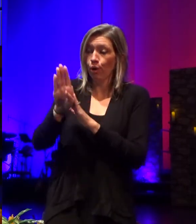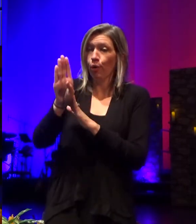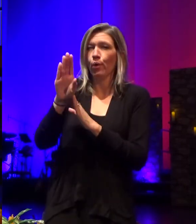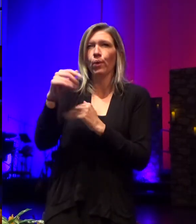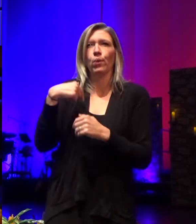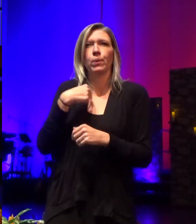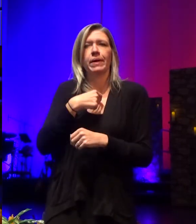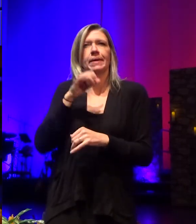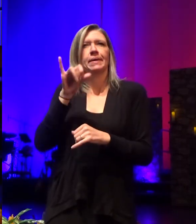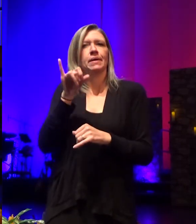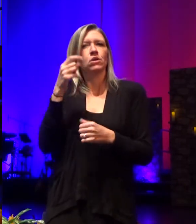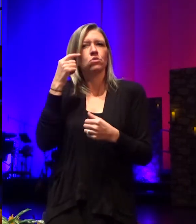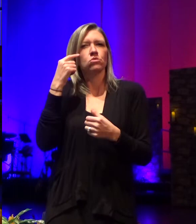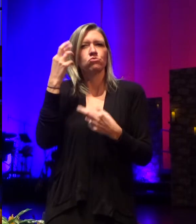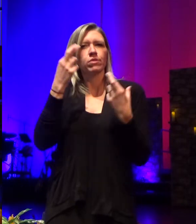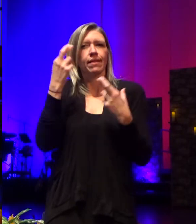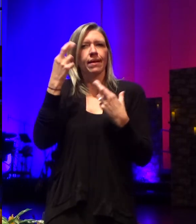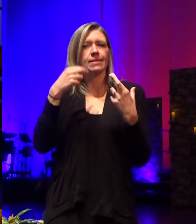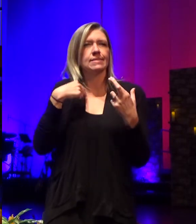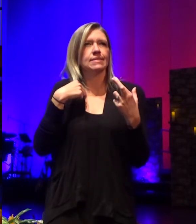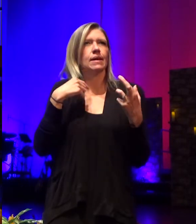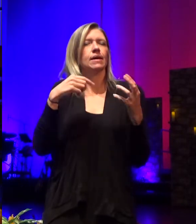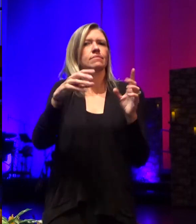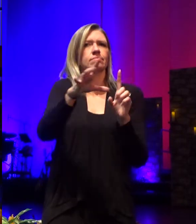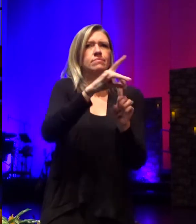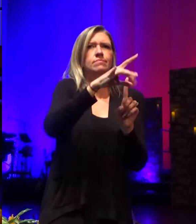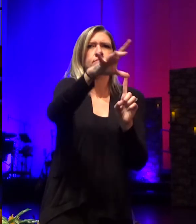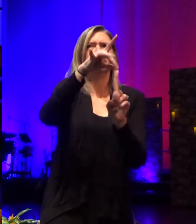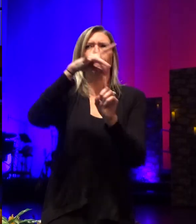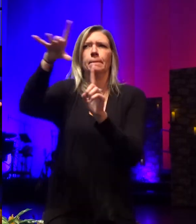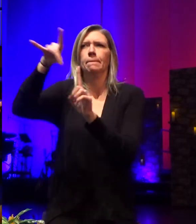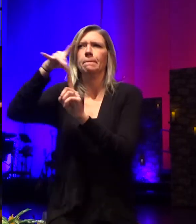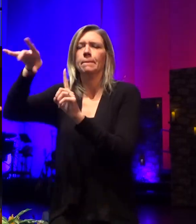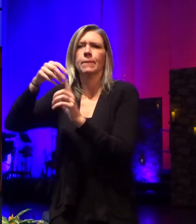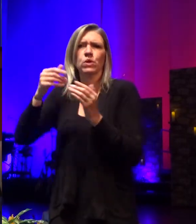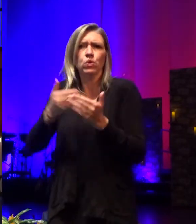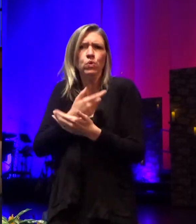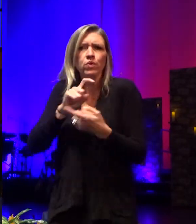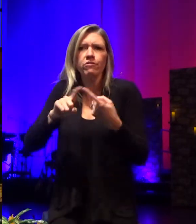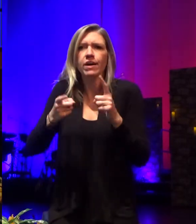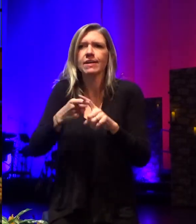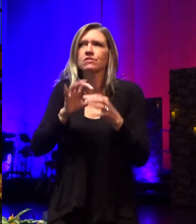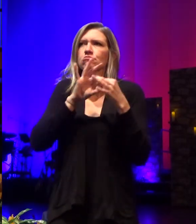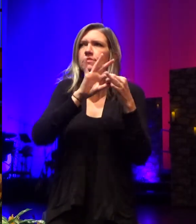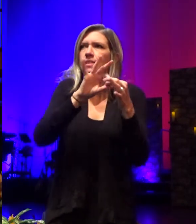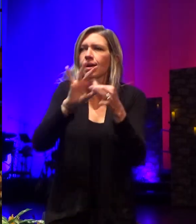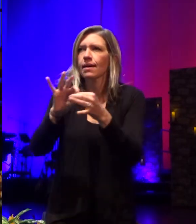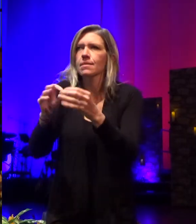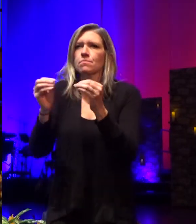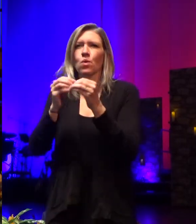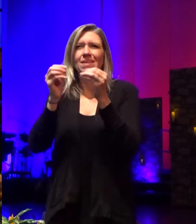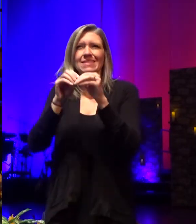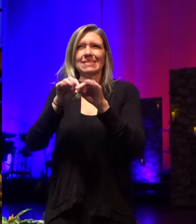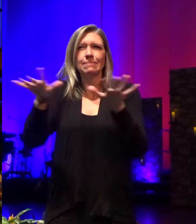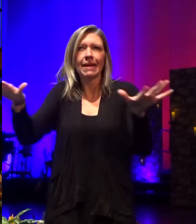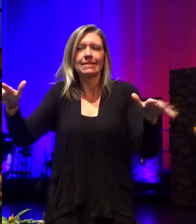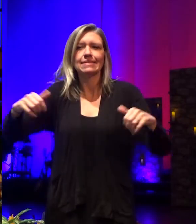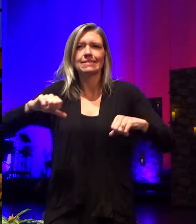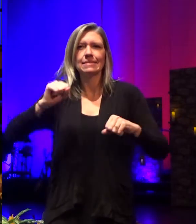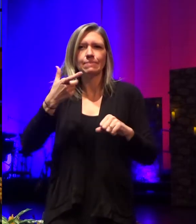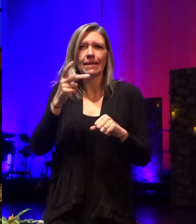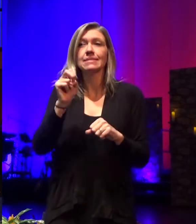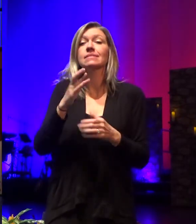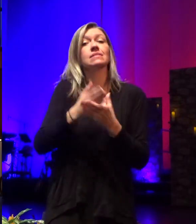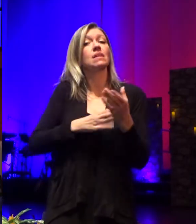to realize that we're attracting new friends that relate to that expanded space. And there are some friendships of ours that'll go